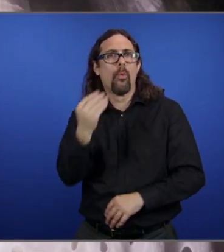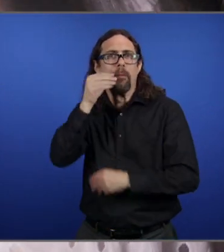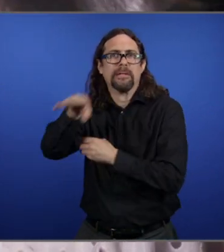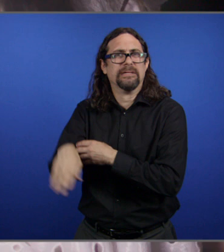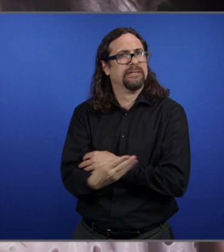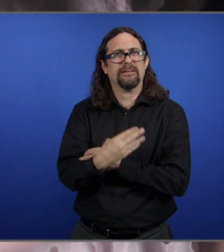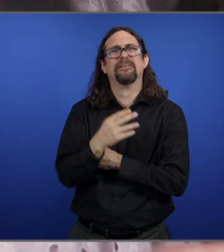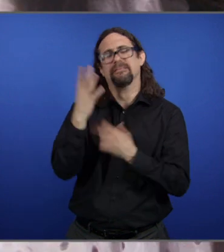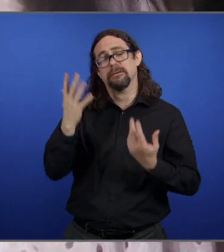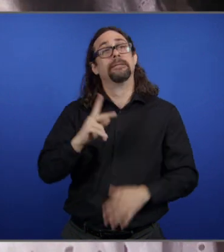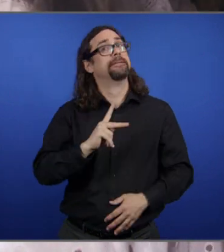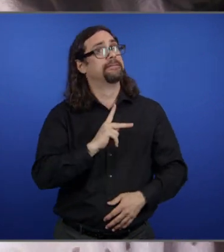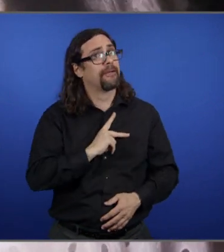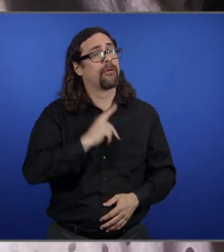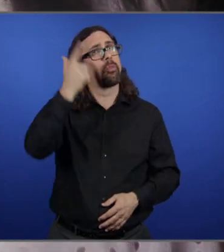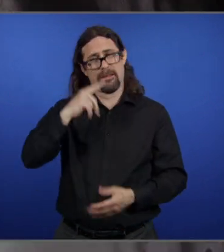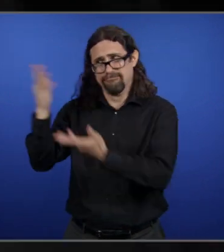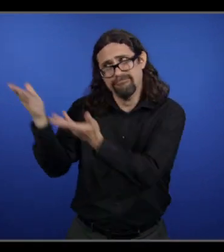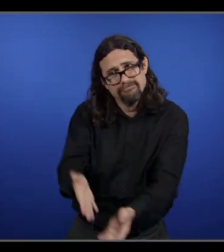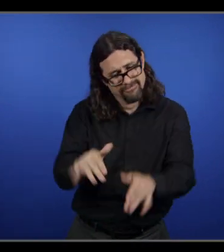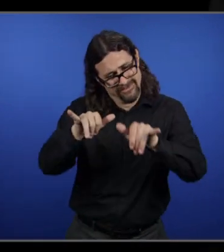and Lori invited her to stay the night.